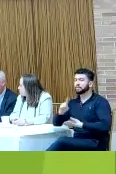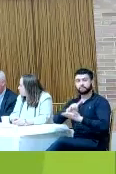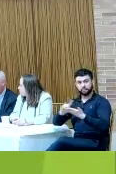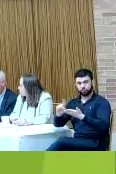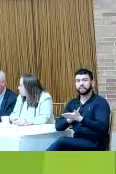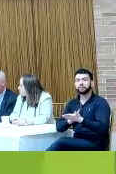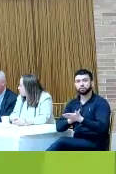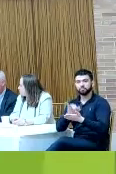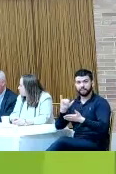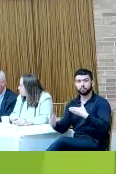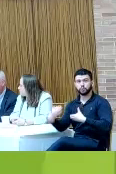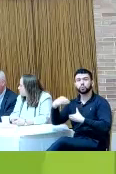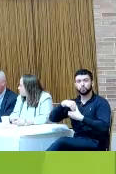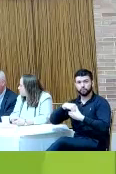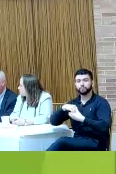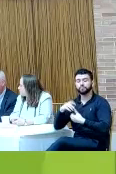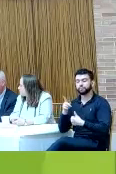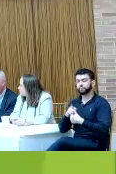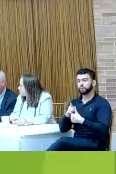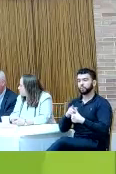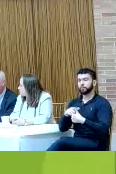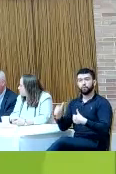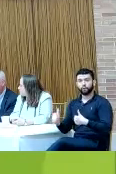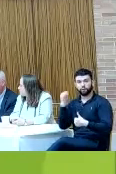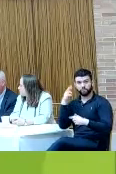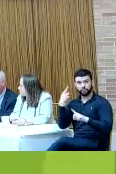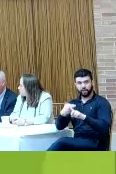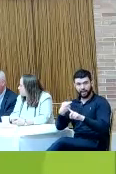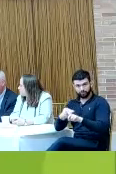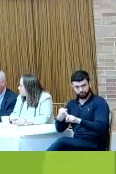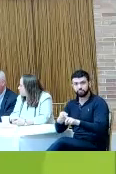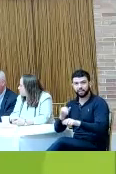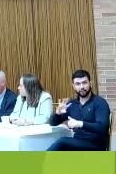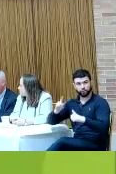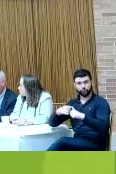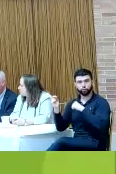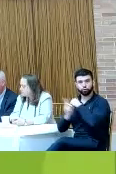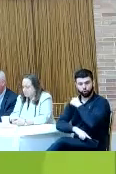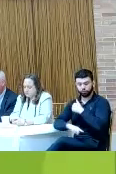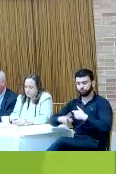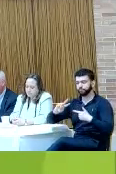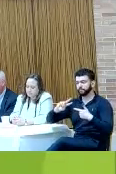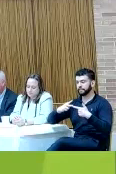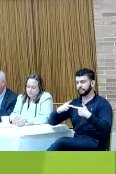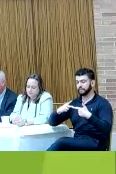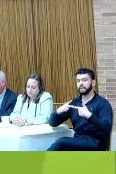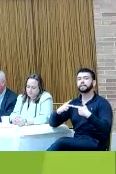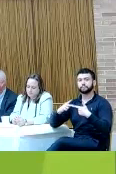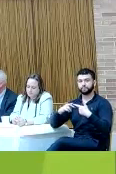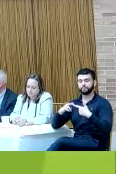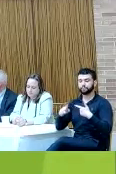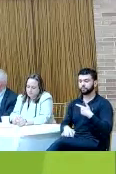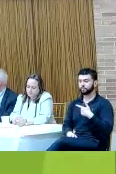HUD charge one is refusing to Rens that's the first charge the second charge has to